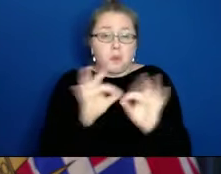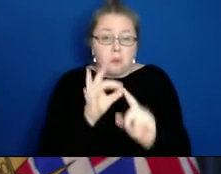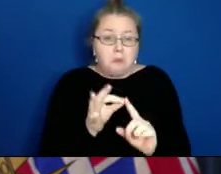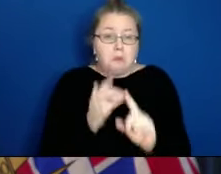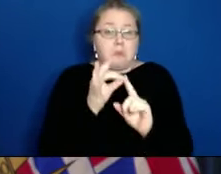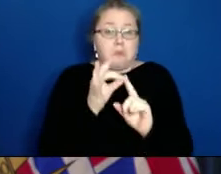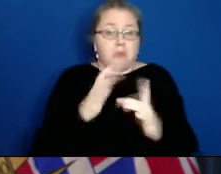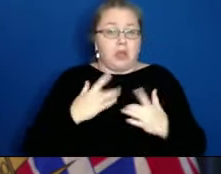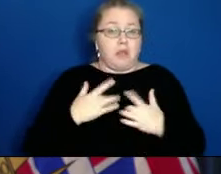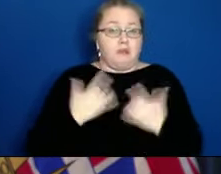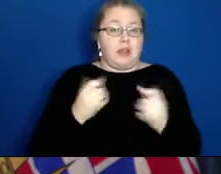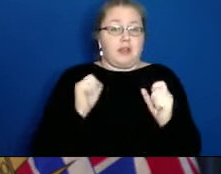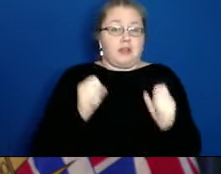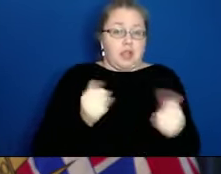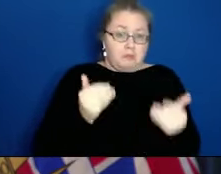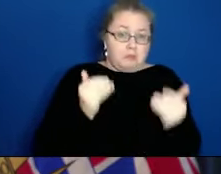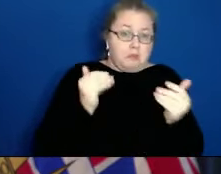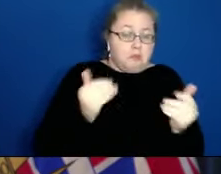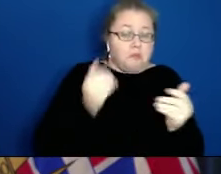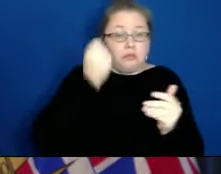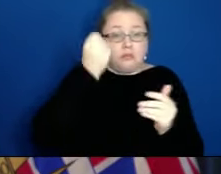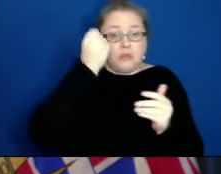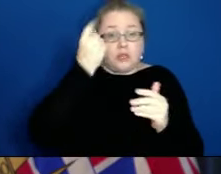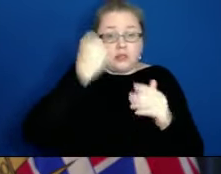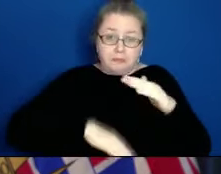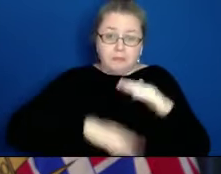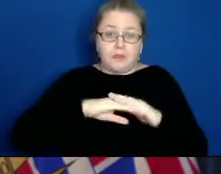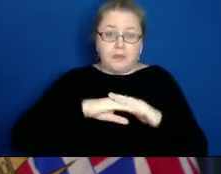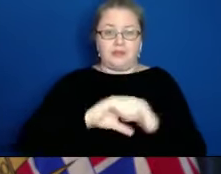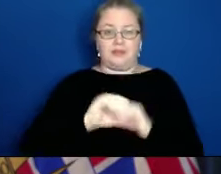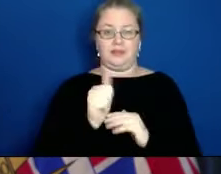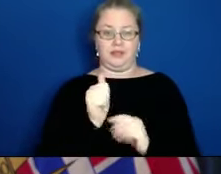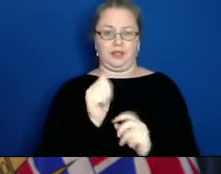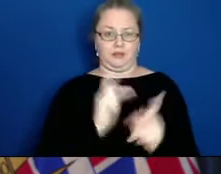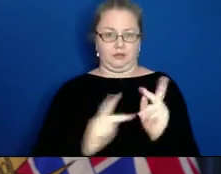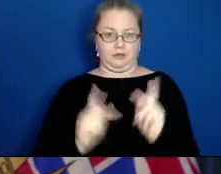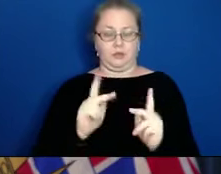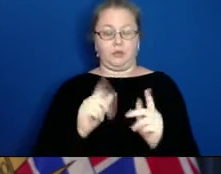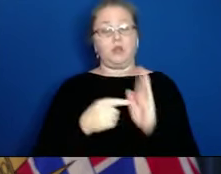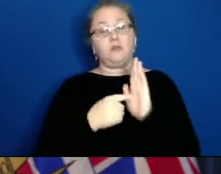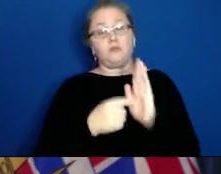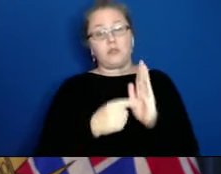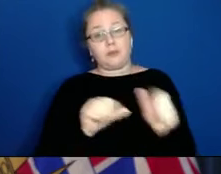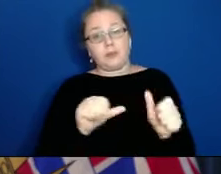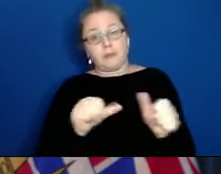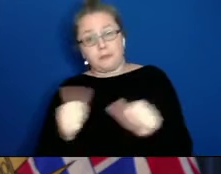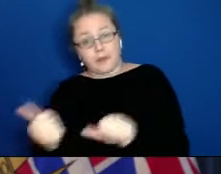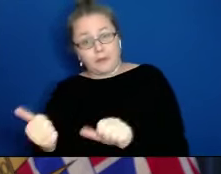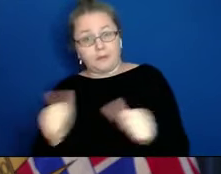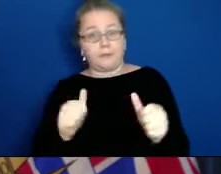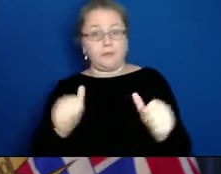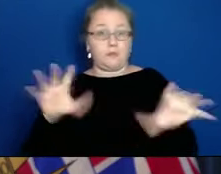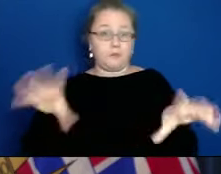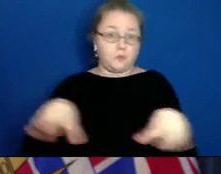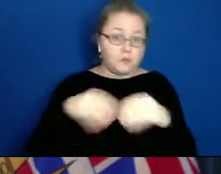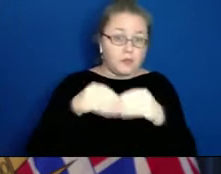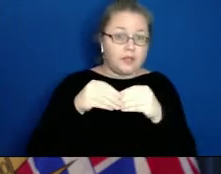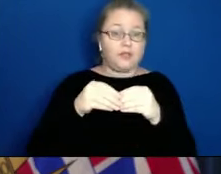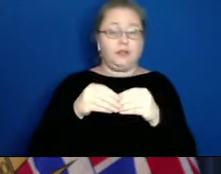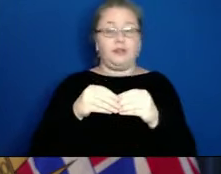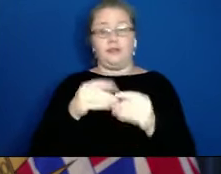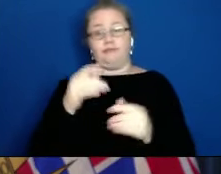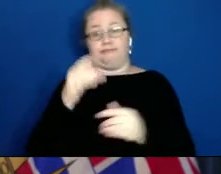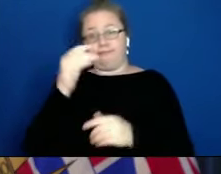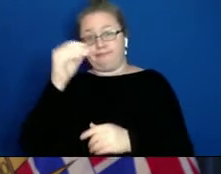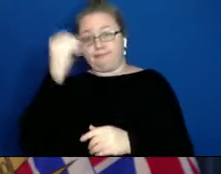proceed in a limited way with a maximum of 10 people, including the officiant. There are to be no associated